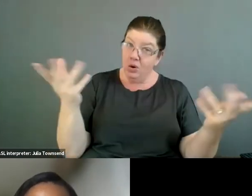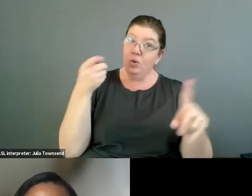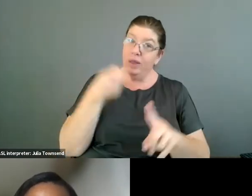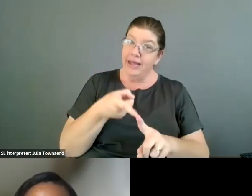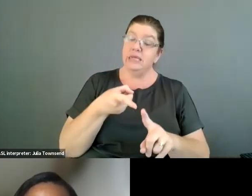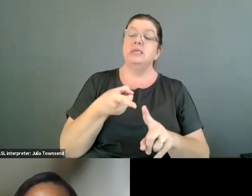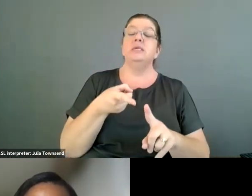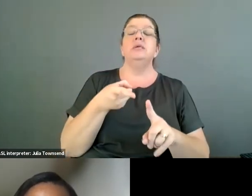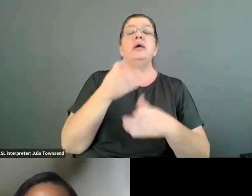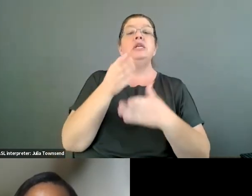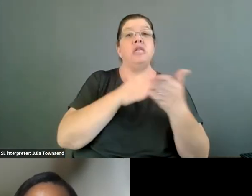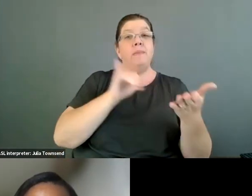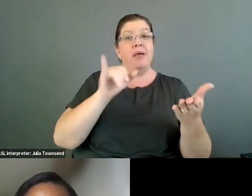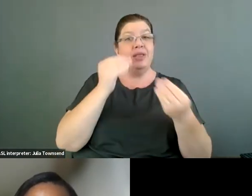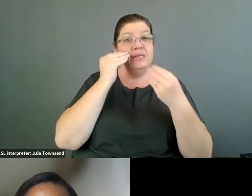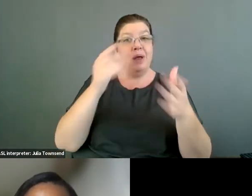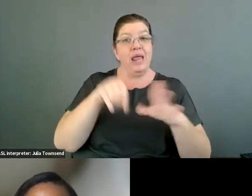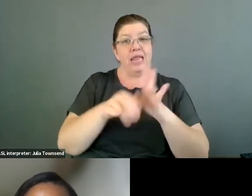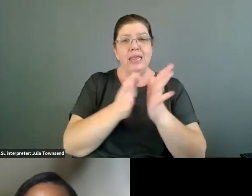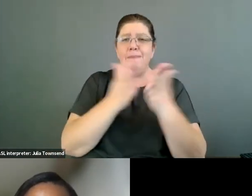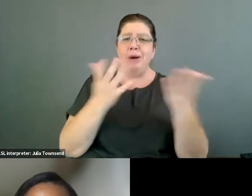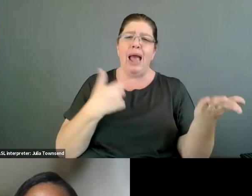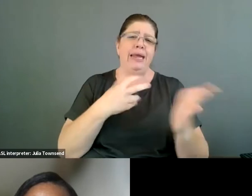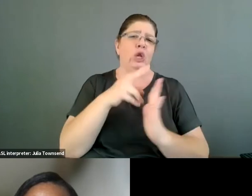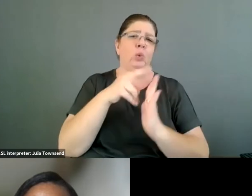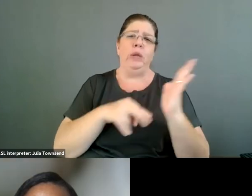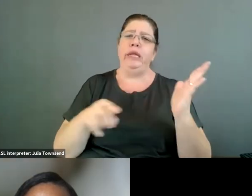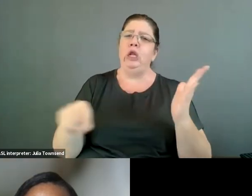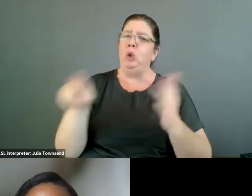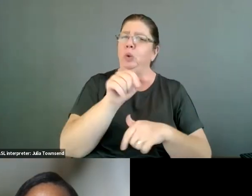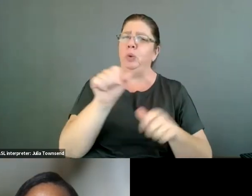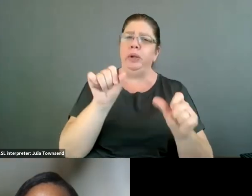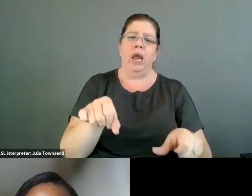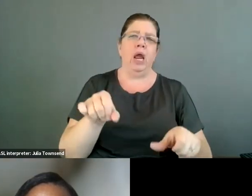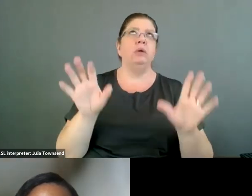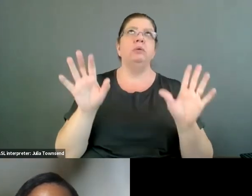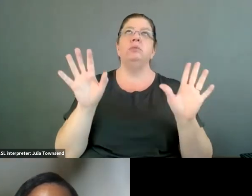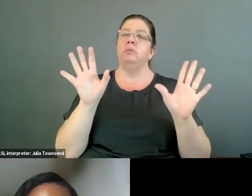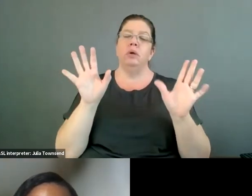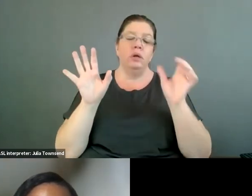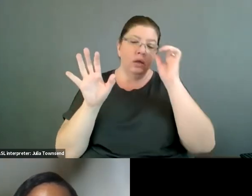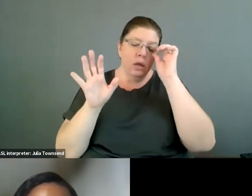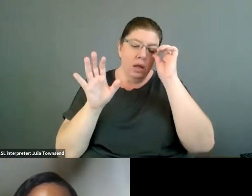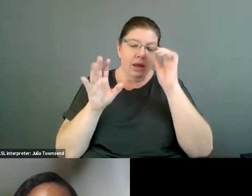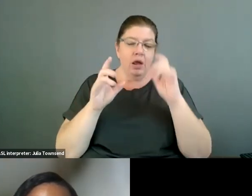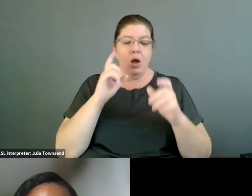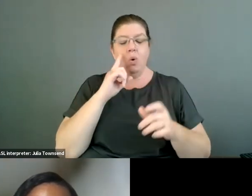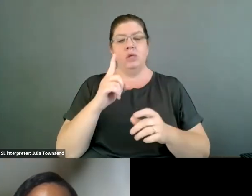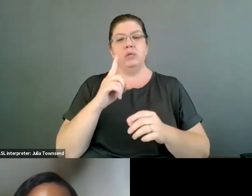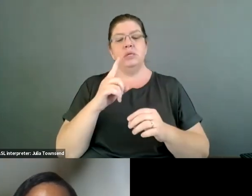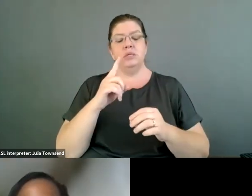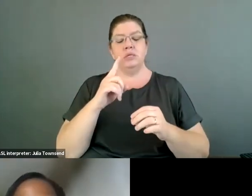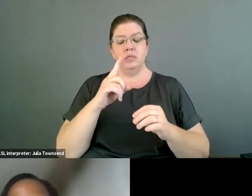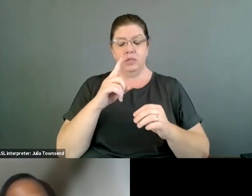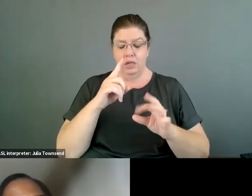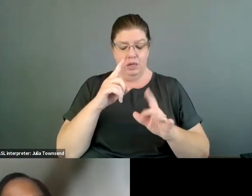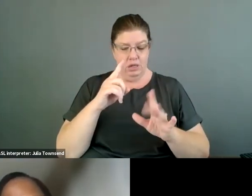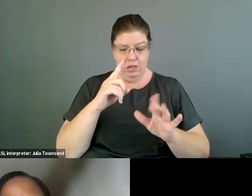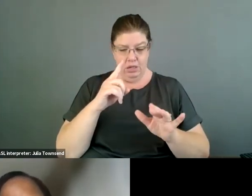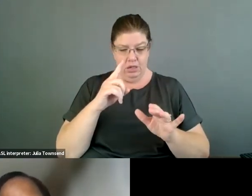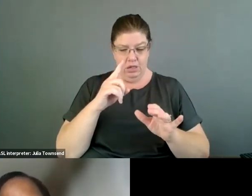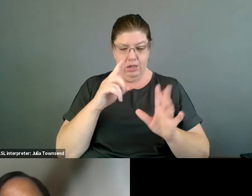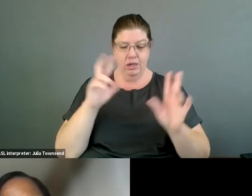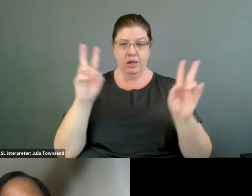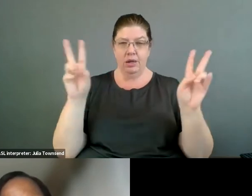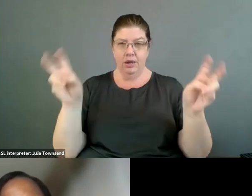can say that some of this material in this book, I'm gonna read it to you. So what about what happens? Okay, living day to